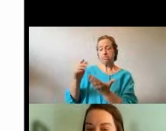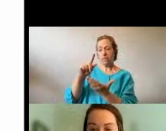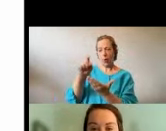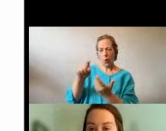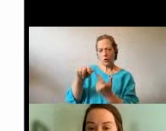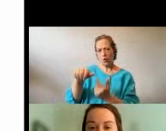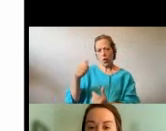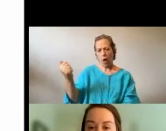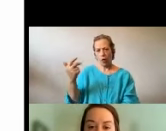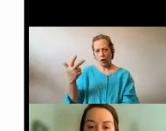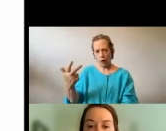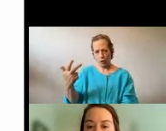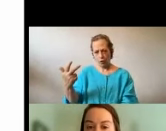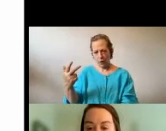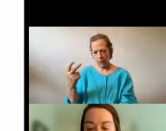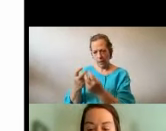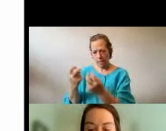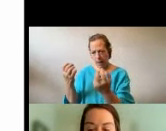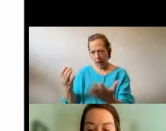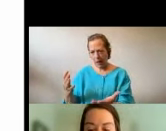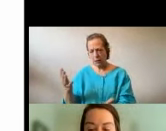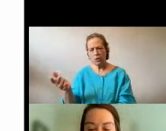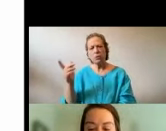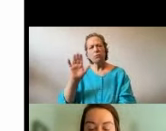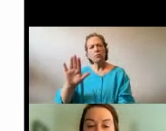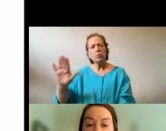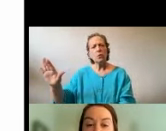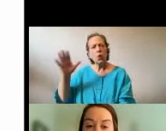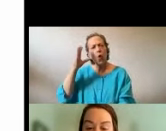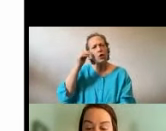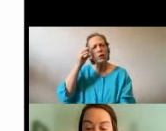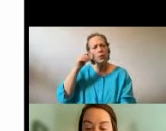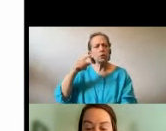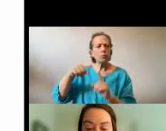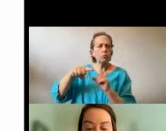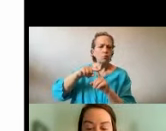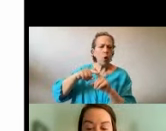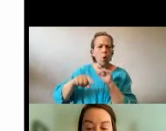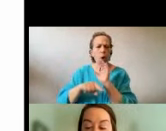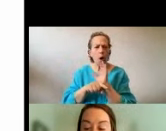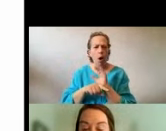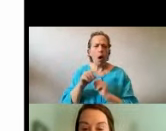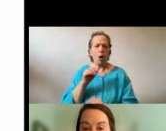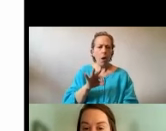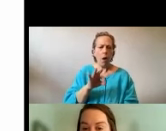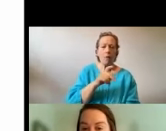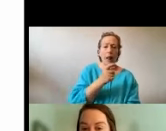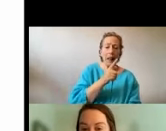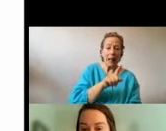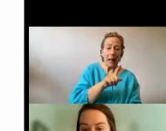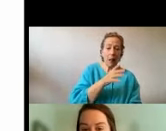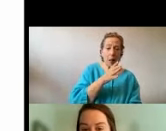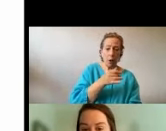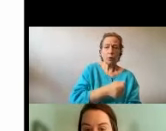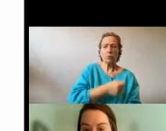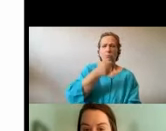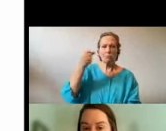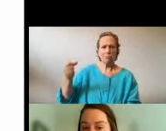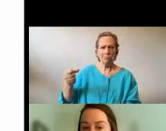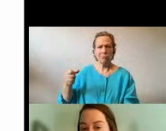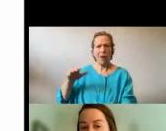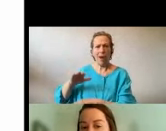what are, in your experience, some of the pros and the cons of the legal practitioner being located on site versus an